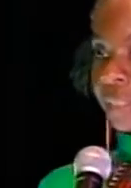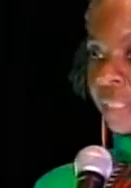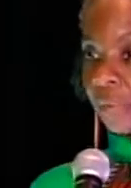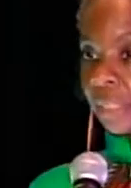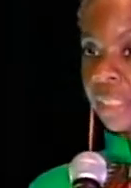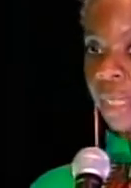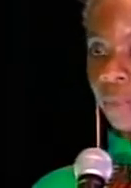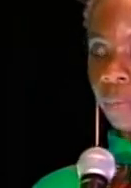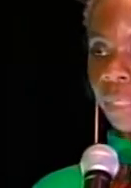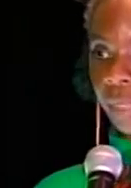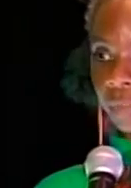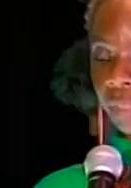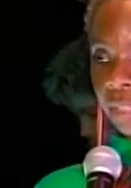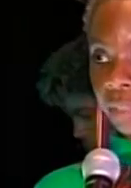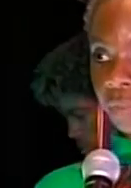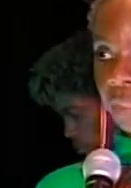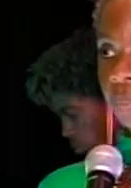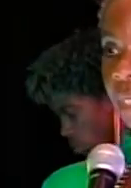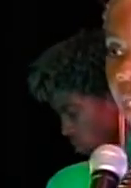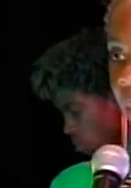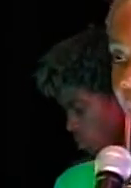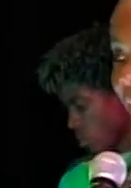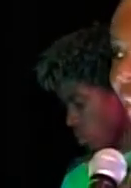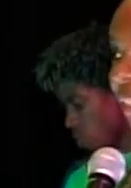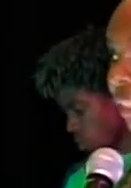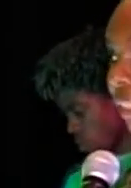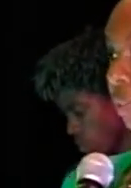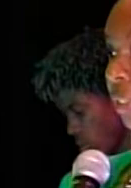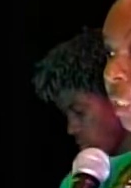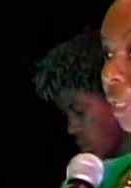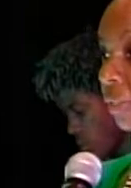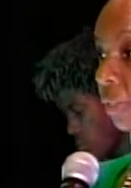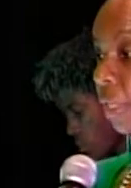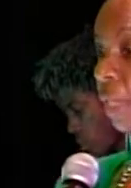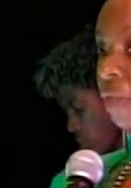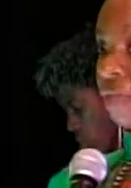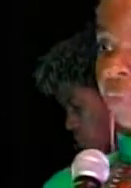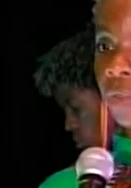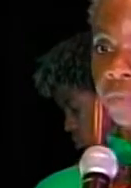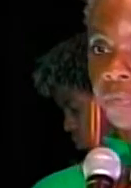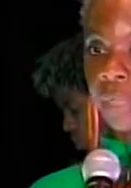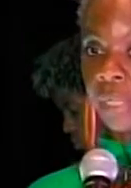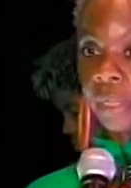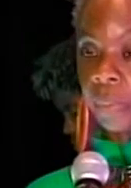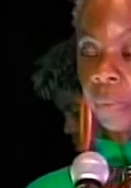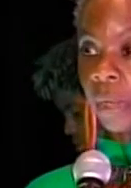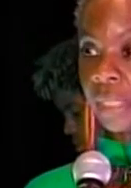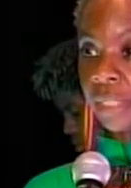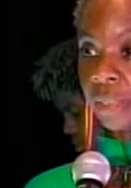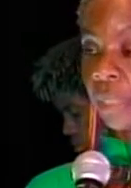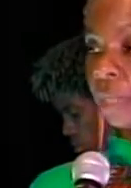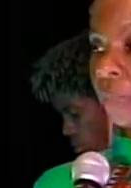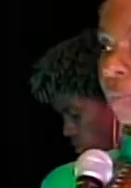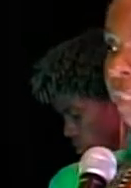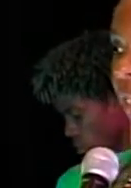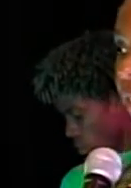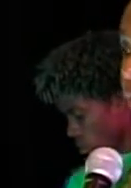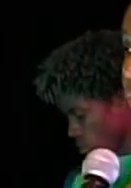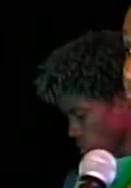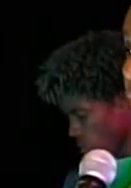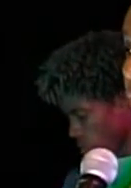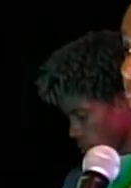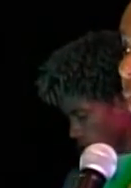are necessary to help the cultural industries become a sustainable sector. Very often we hear about artists, hear about